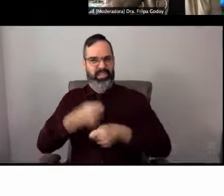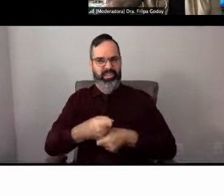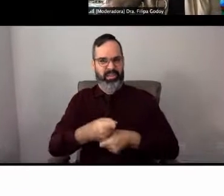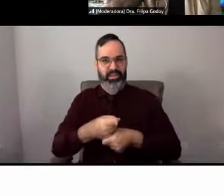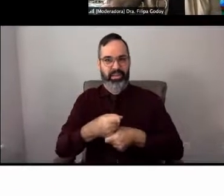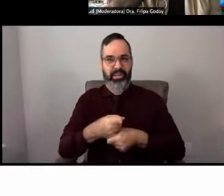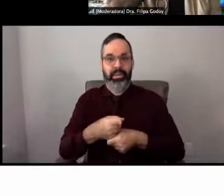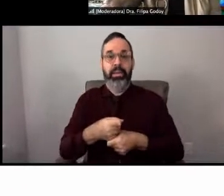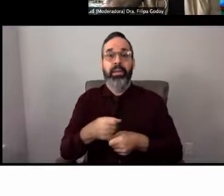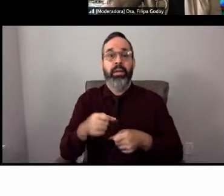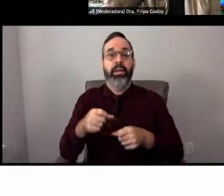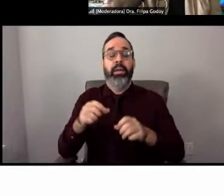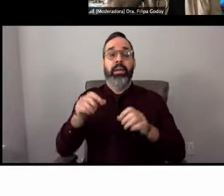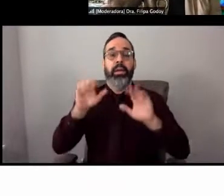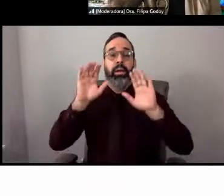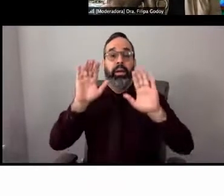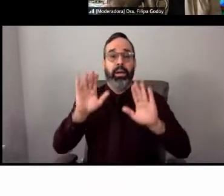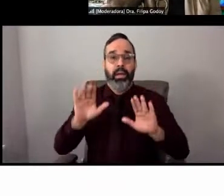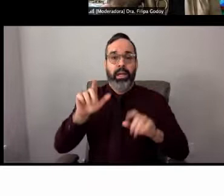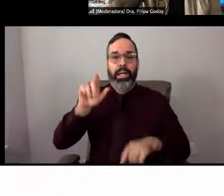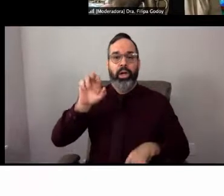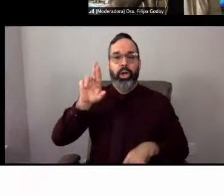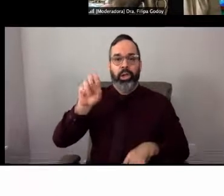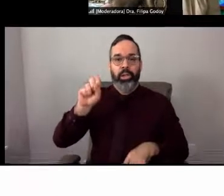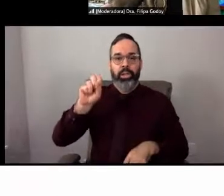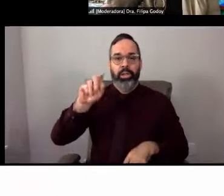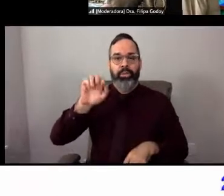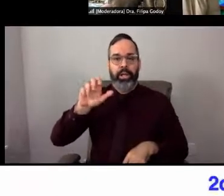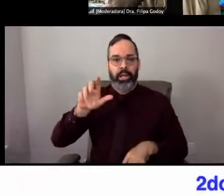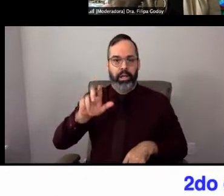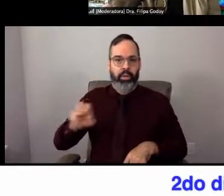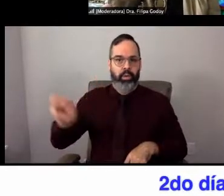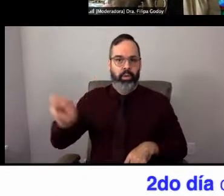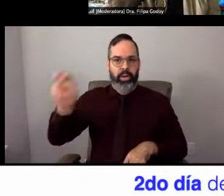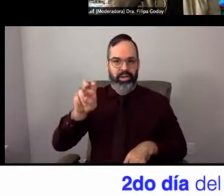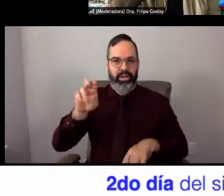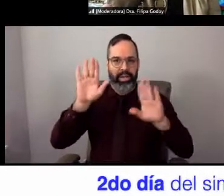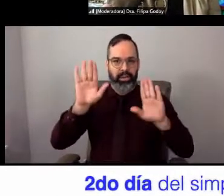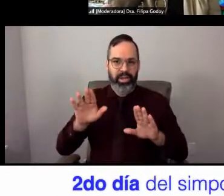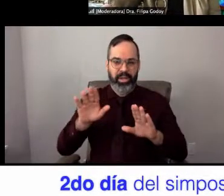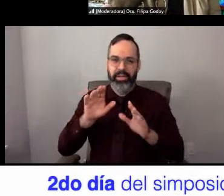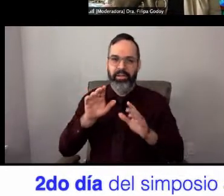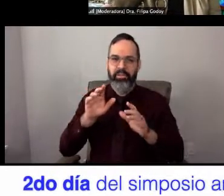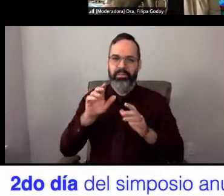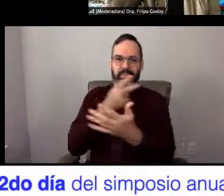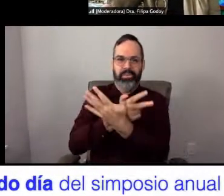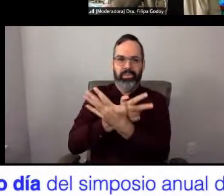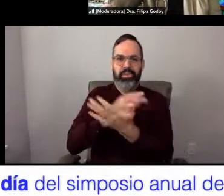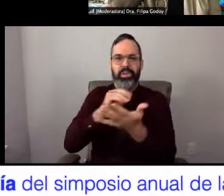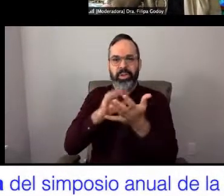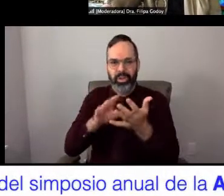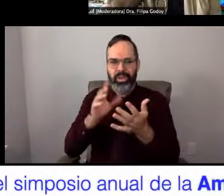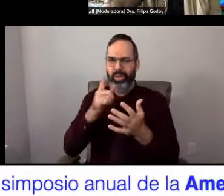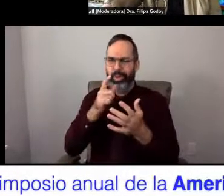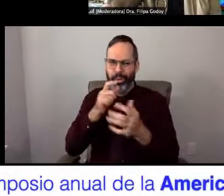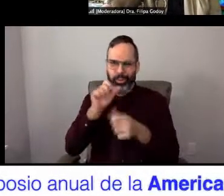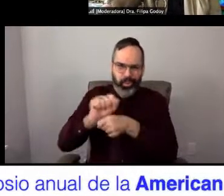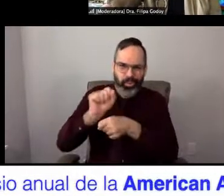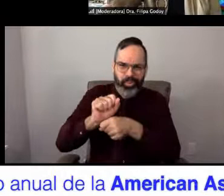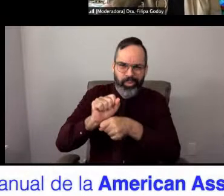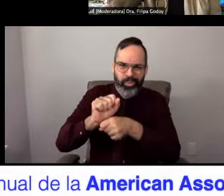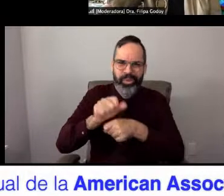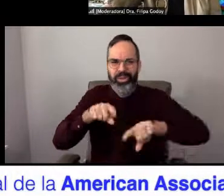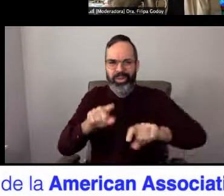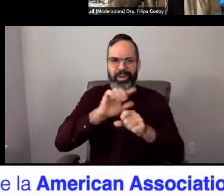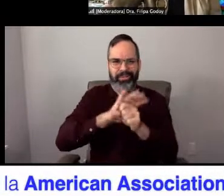graduate student who has been tirelessly working through the pandemics and through the earthquakes, the best